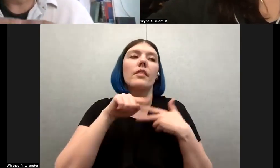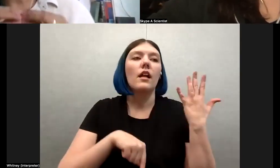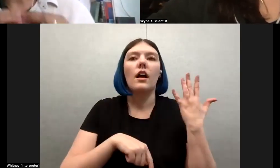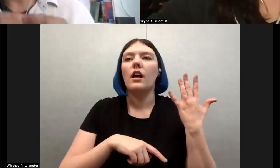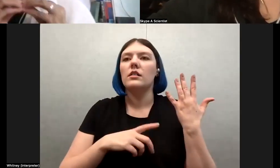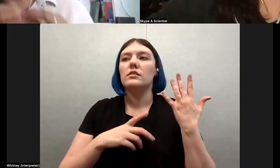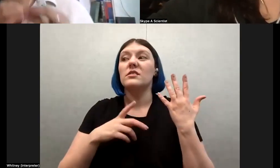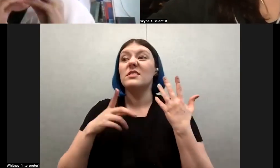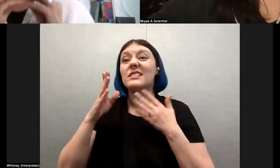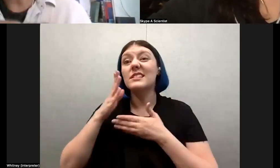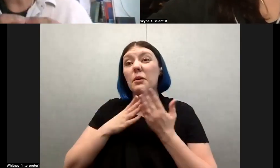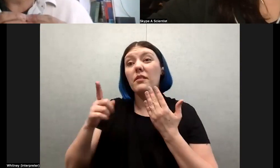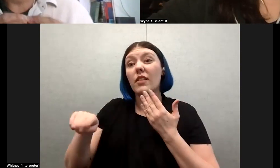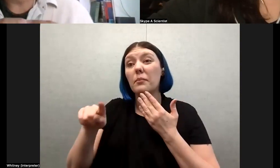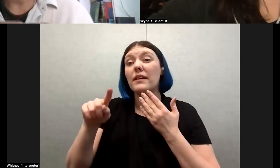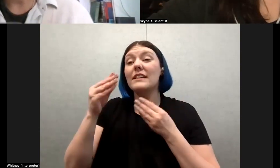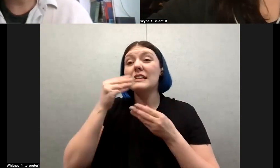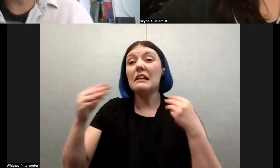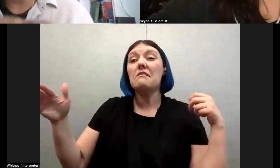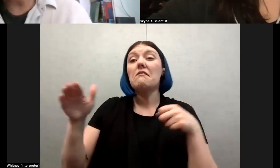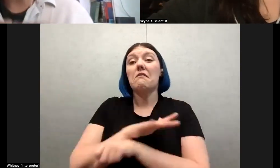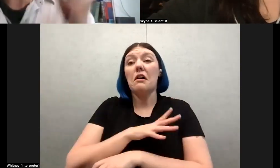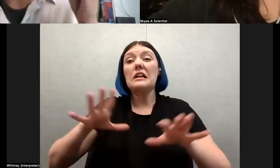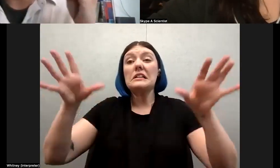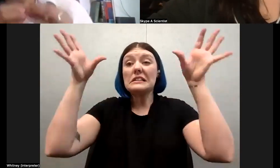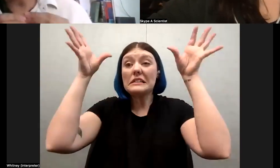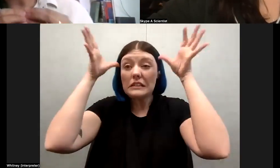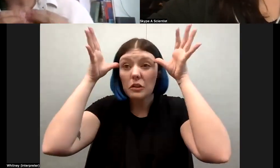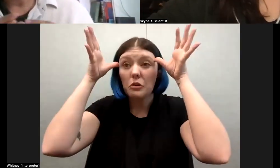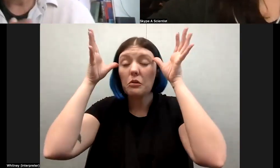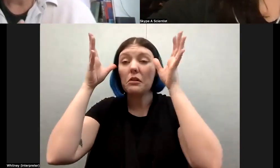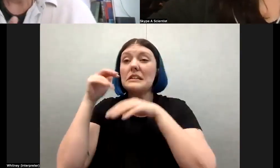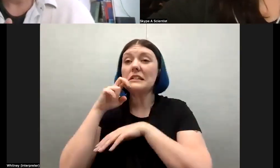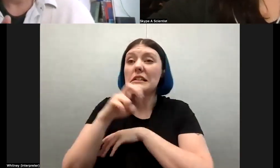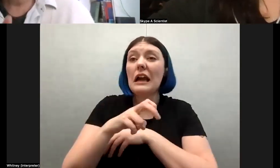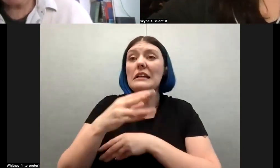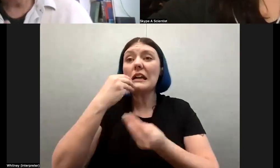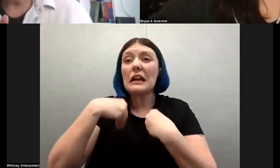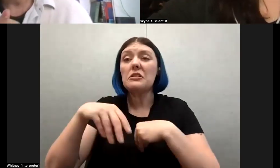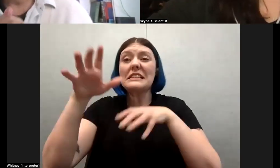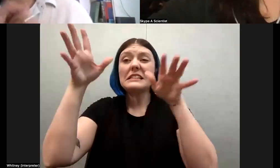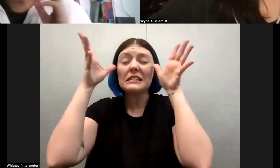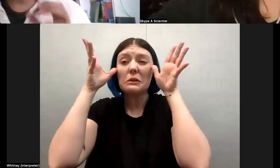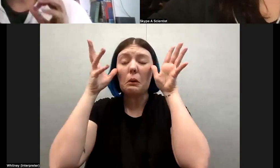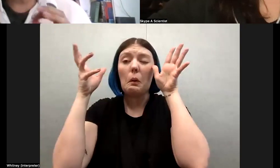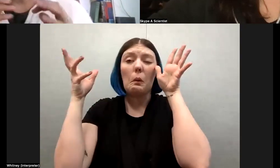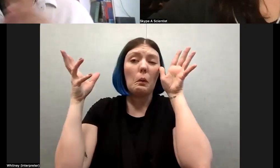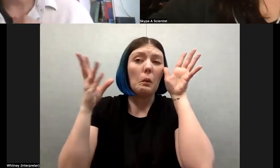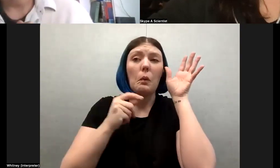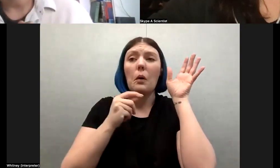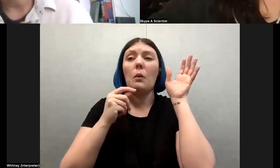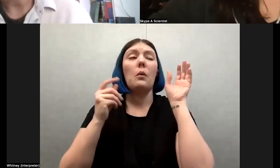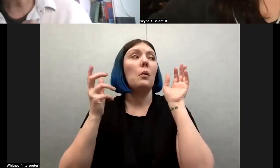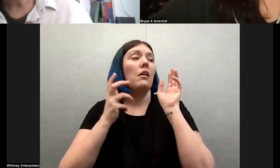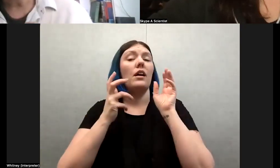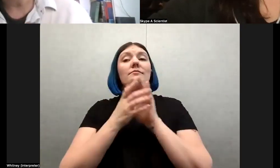pythons found that have eaten entire deer. If you can imagine a snake eating a deer. And so it's been a big issue. I